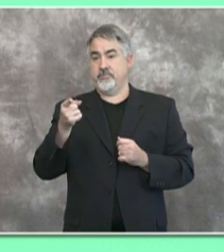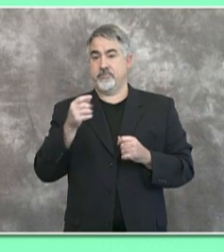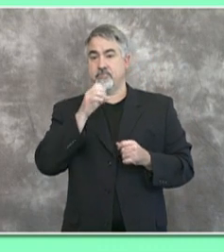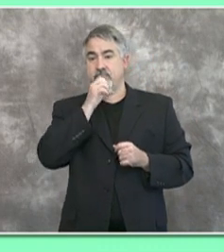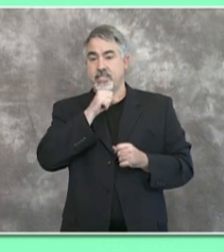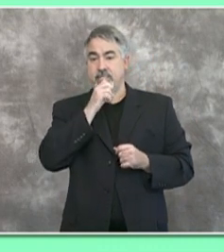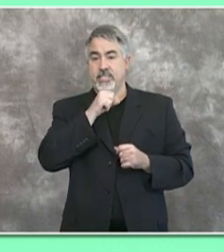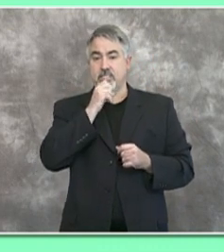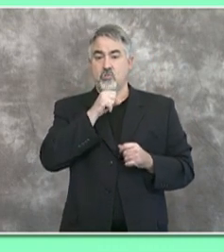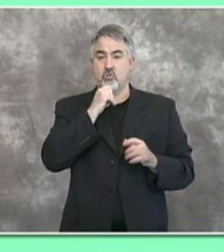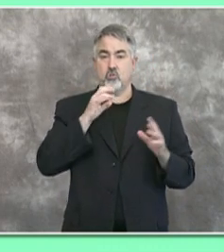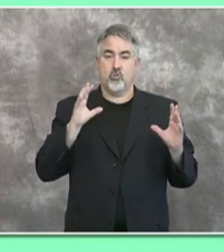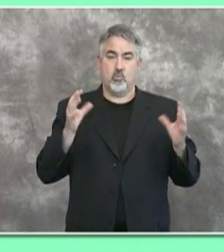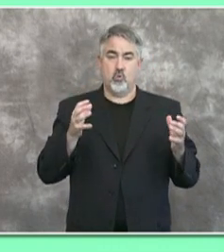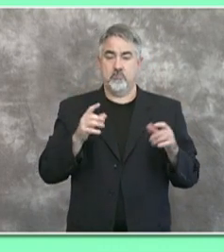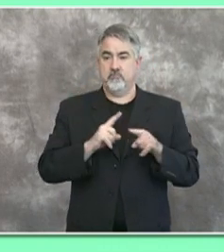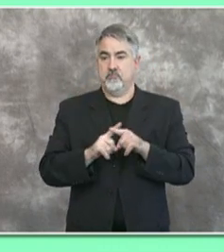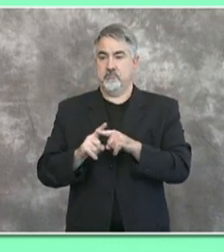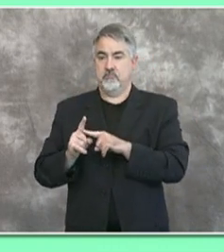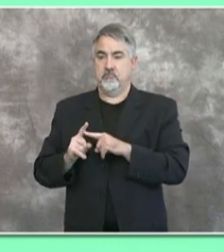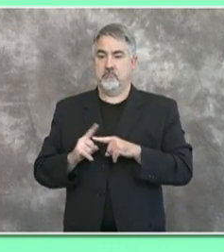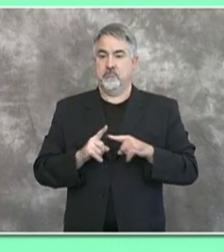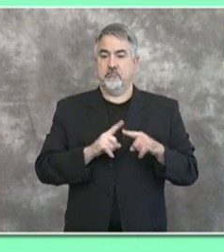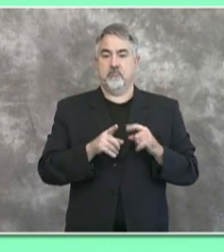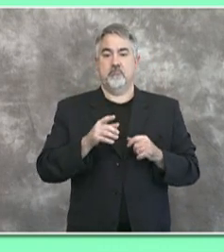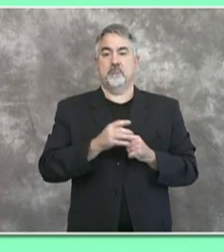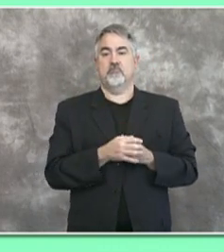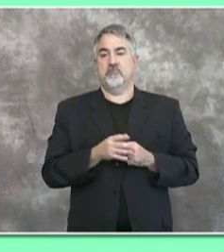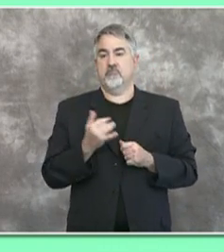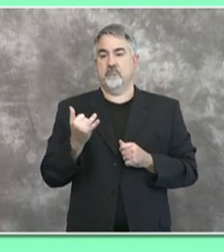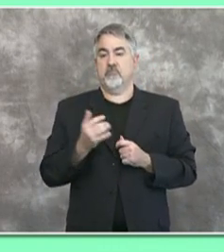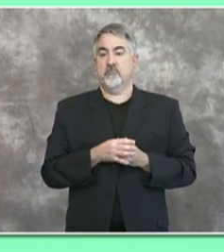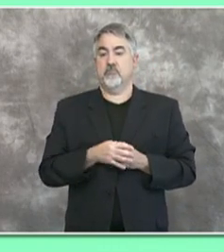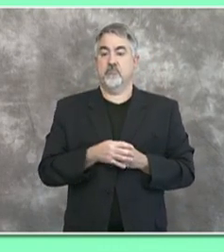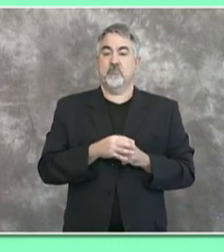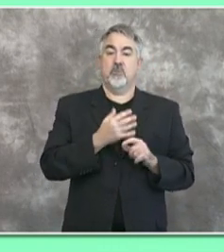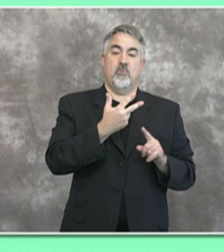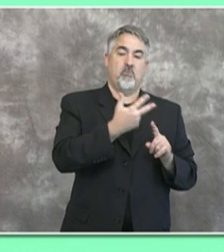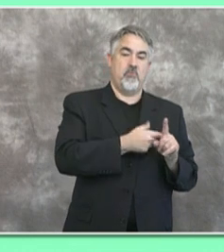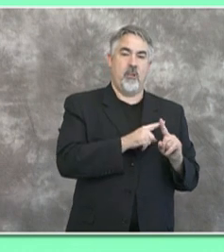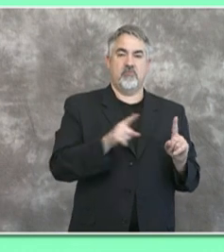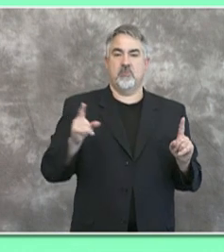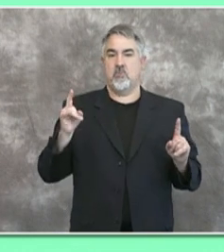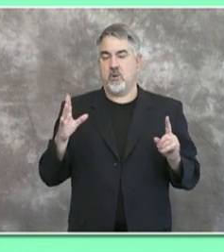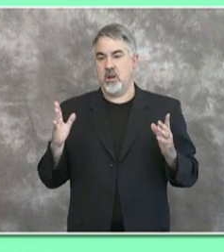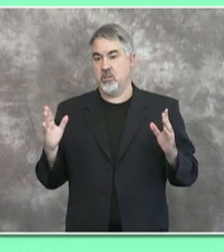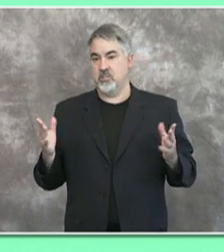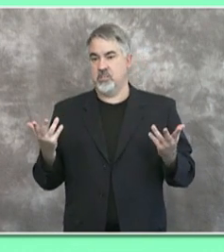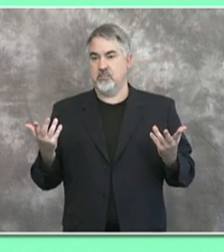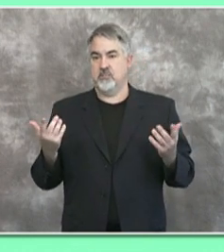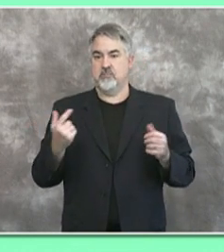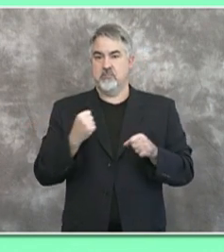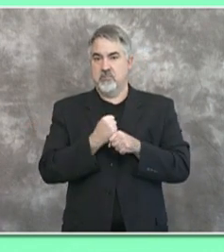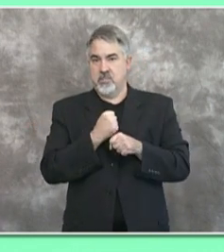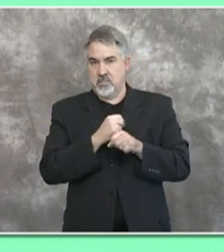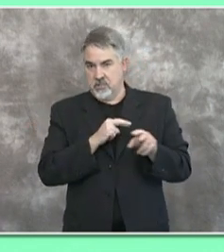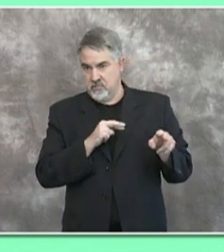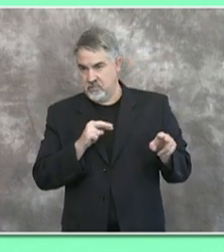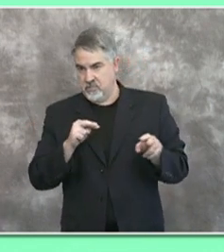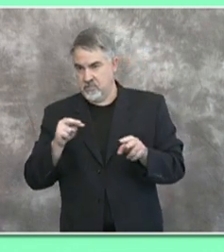the age range remains the same, from 3 months of age to 100 years of age. Our